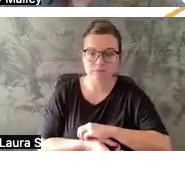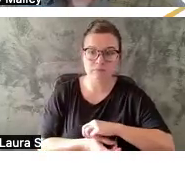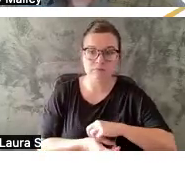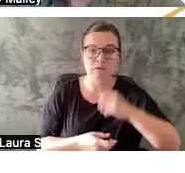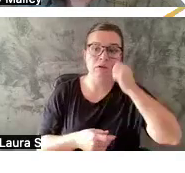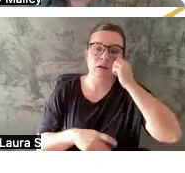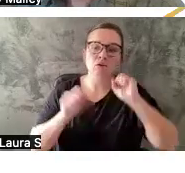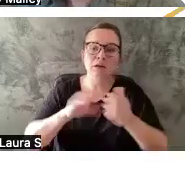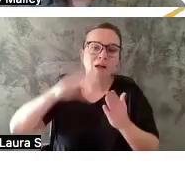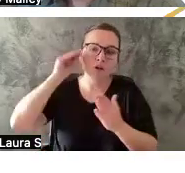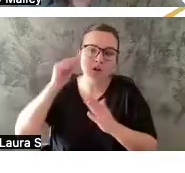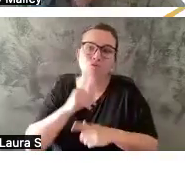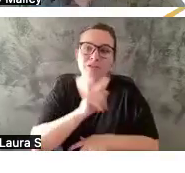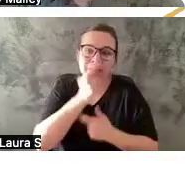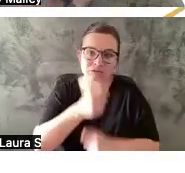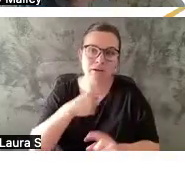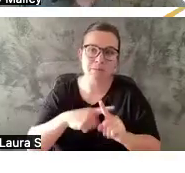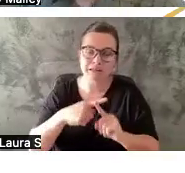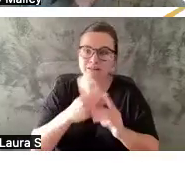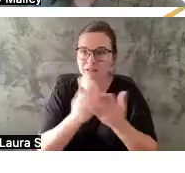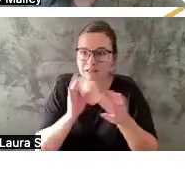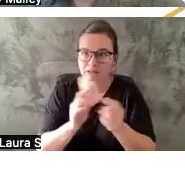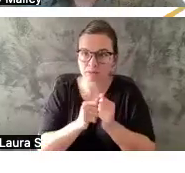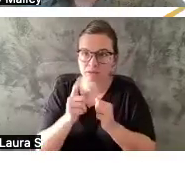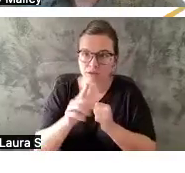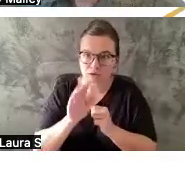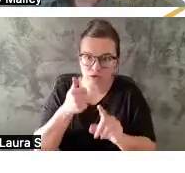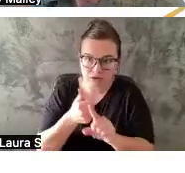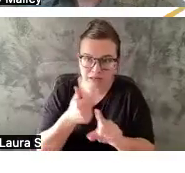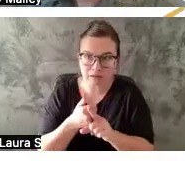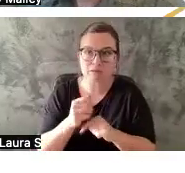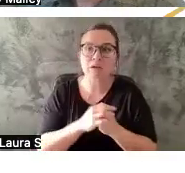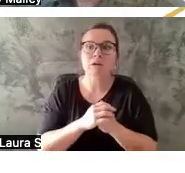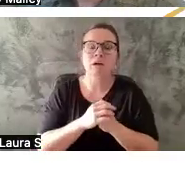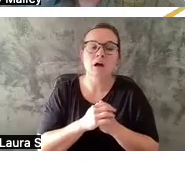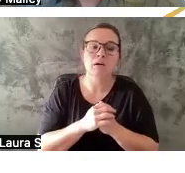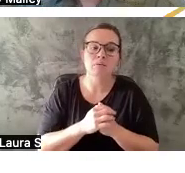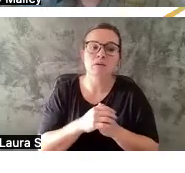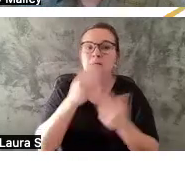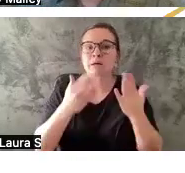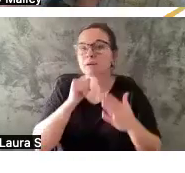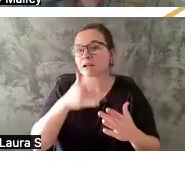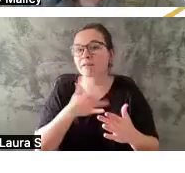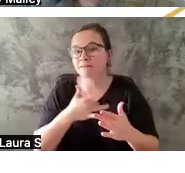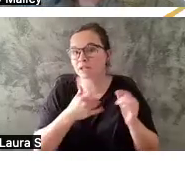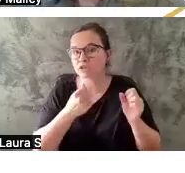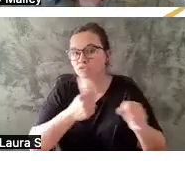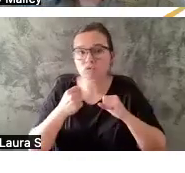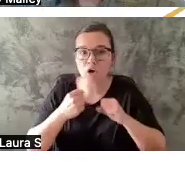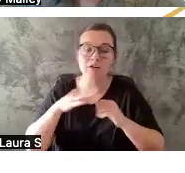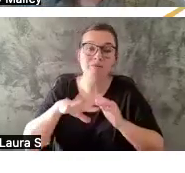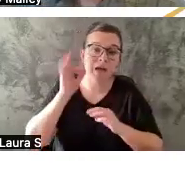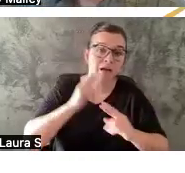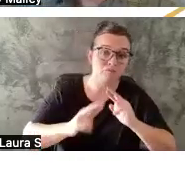some really interesting and positive things about yourself. Someone referenced like reconnecting maybe with a heritage that they didn't feel strongly with, and finding relatives they